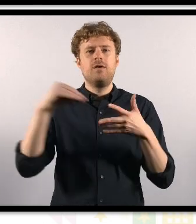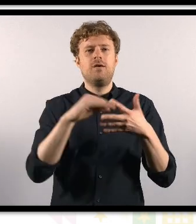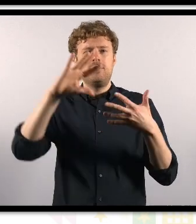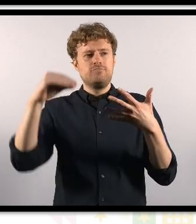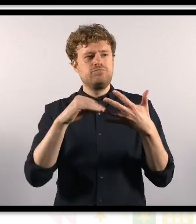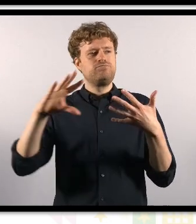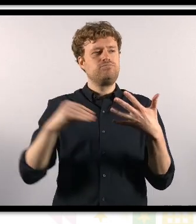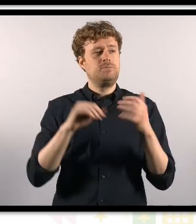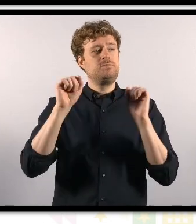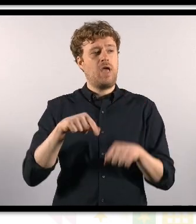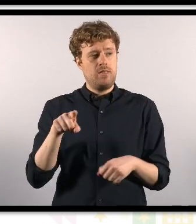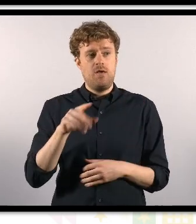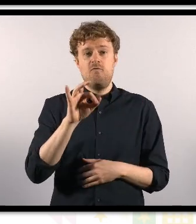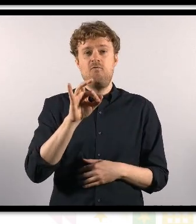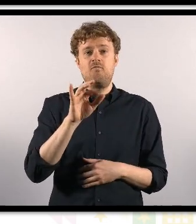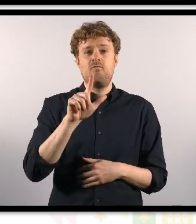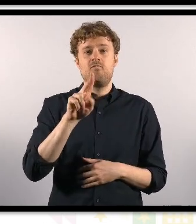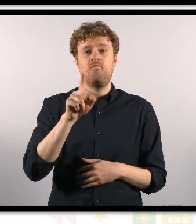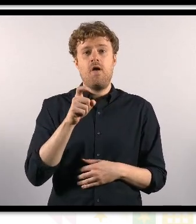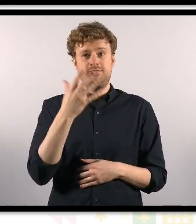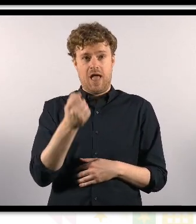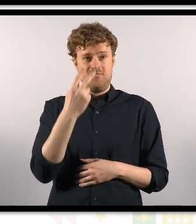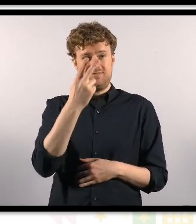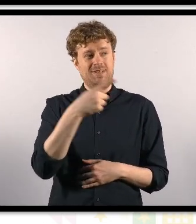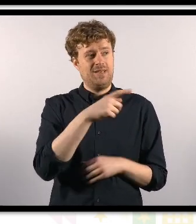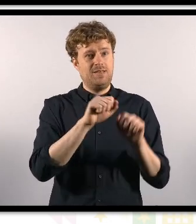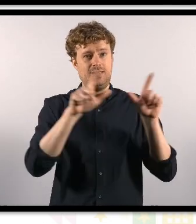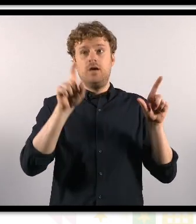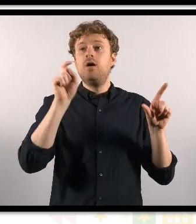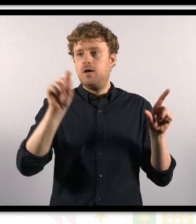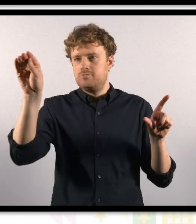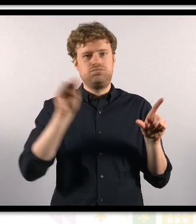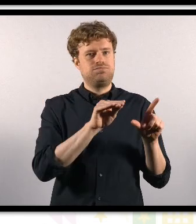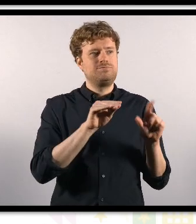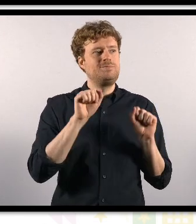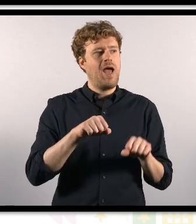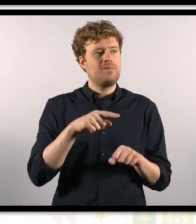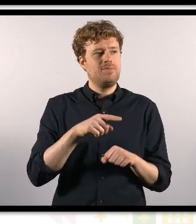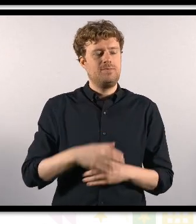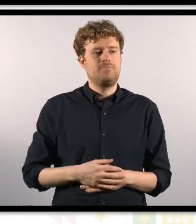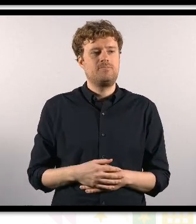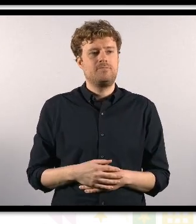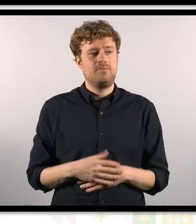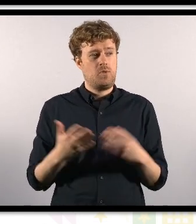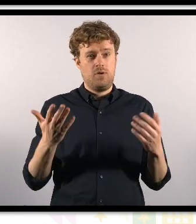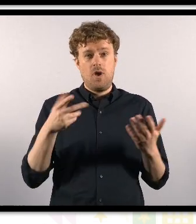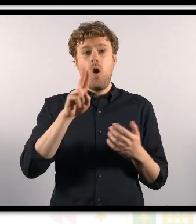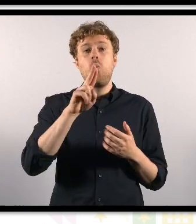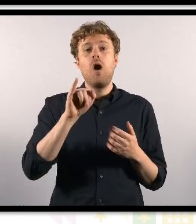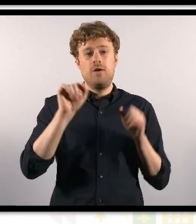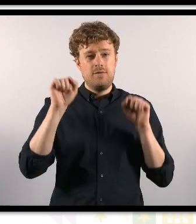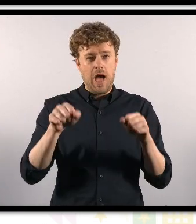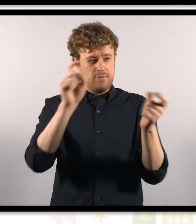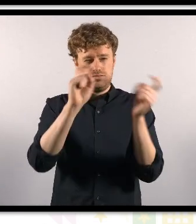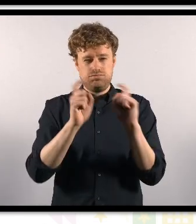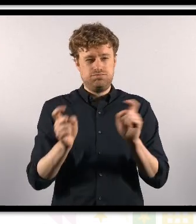compelling future Kubernetes user experience. But Headlamp's only a foundation. It'll take all of us here coming together to deliver on that vision,